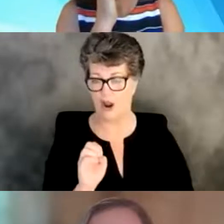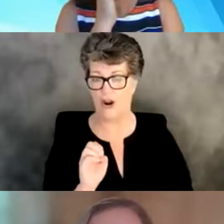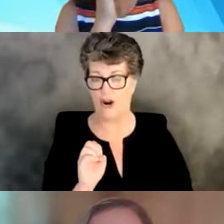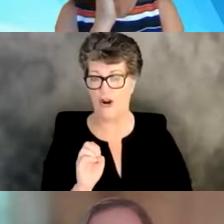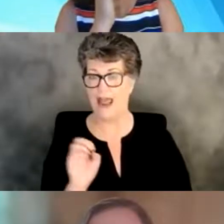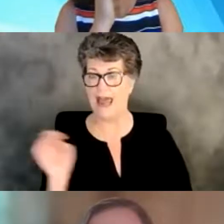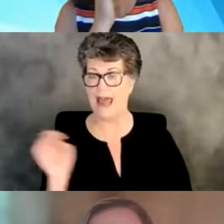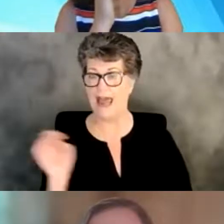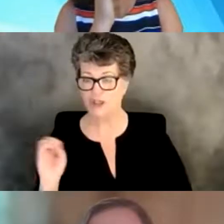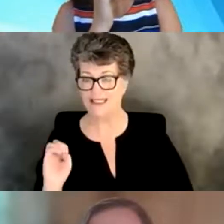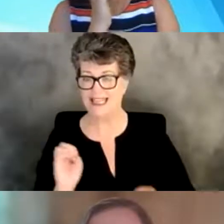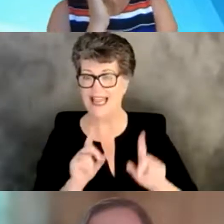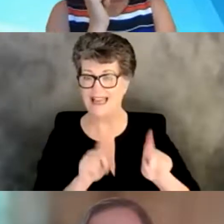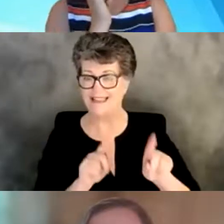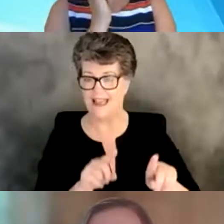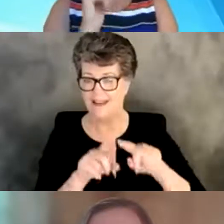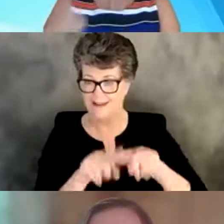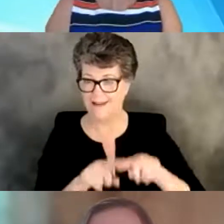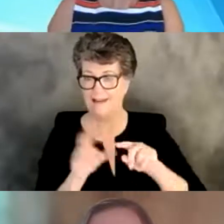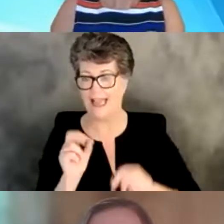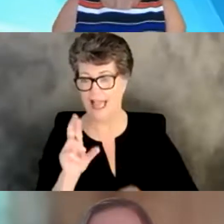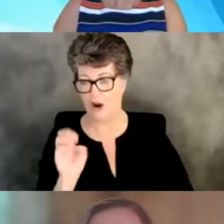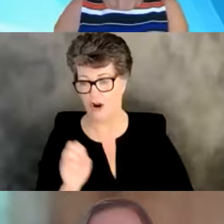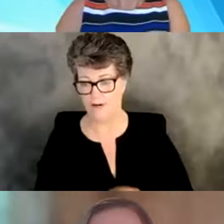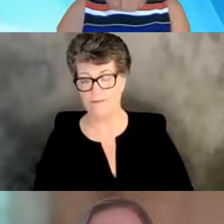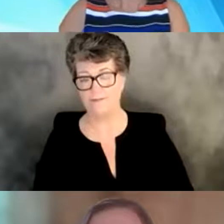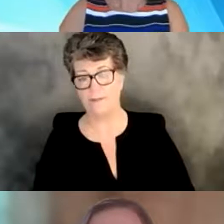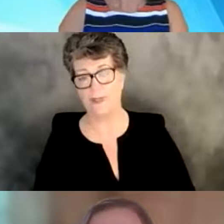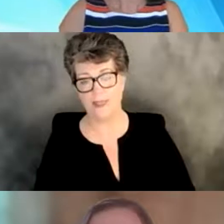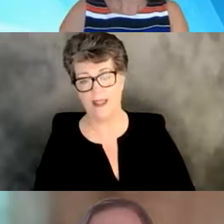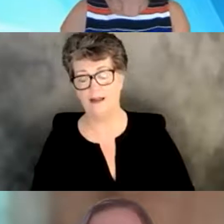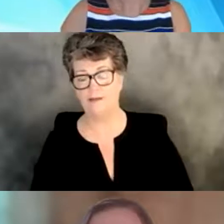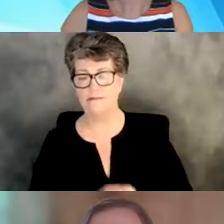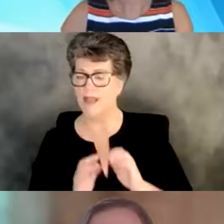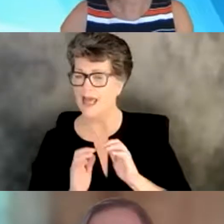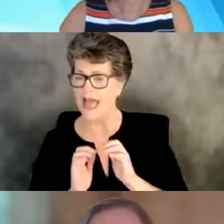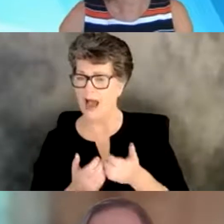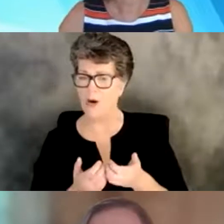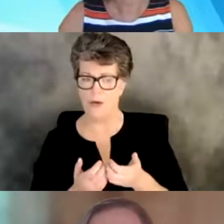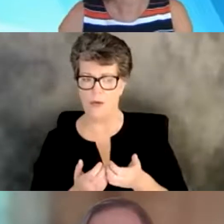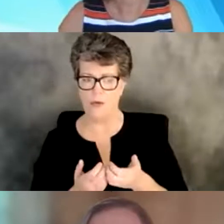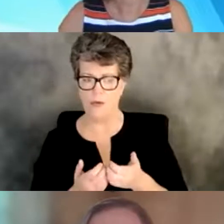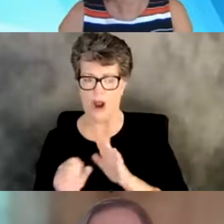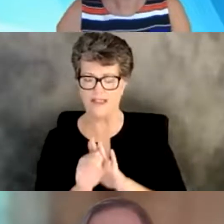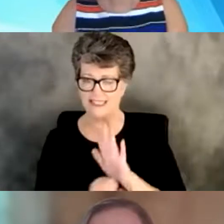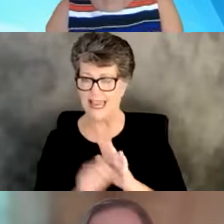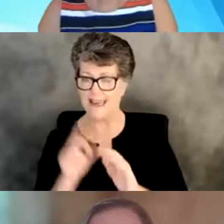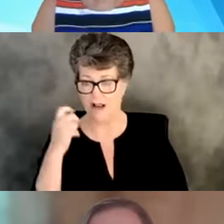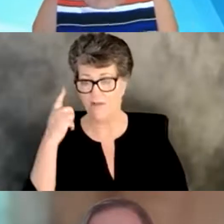emergency attendant care, and how our state